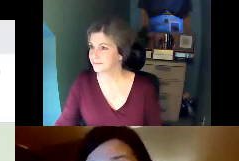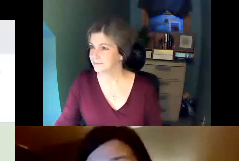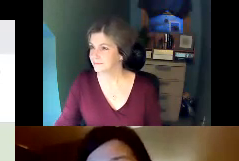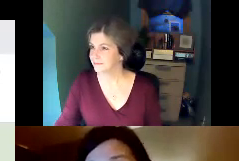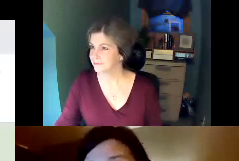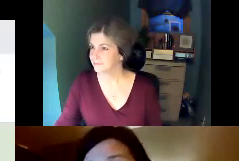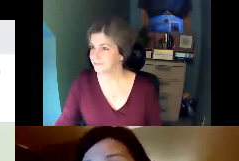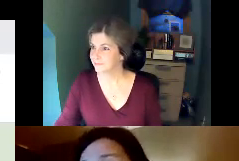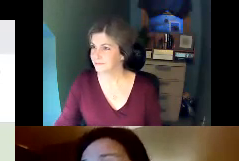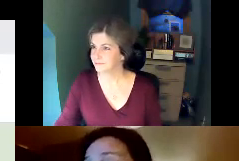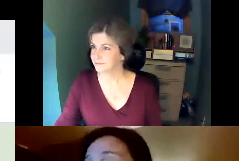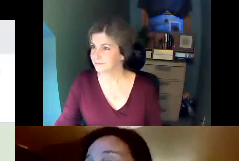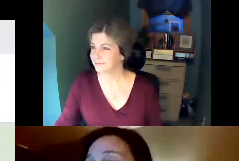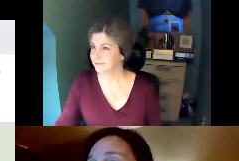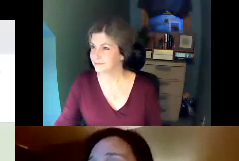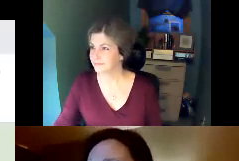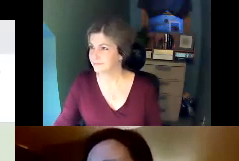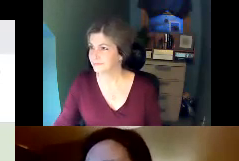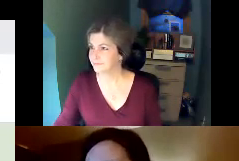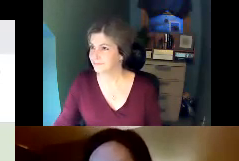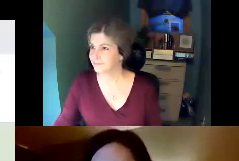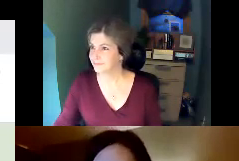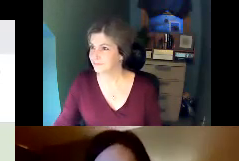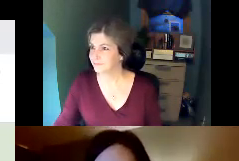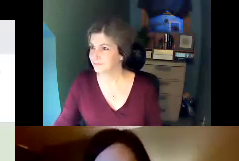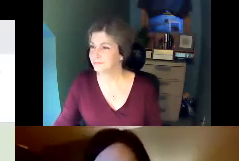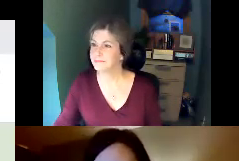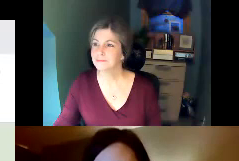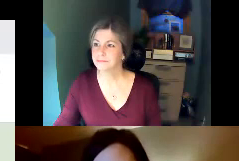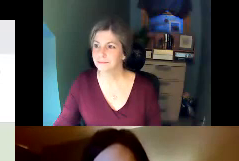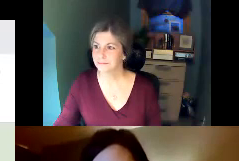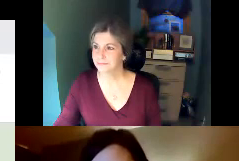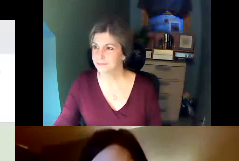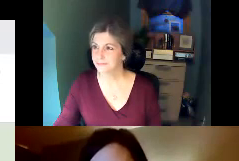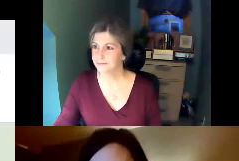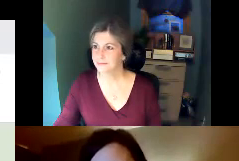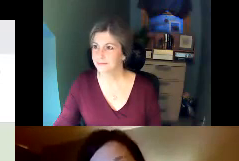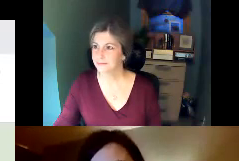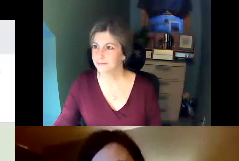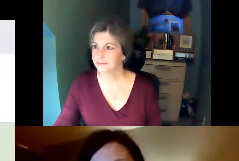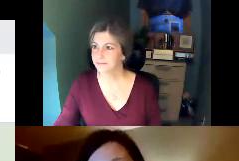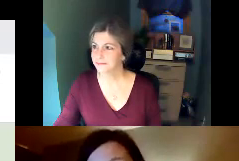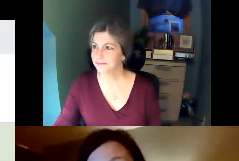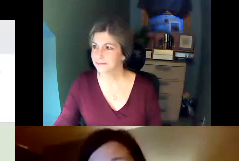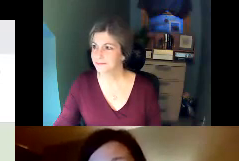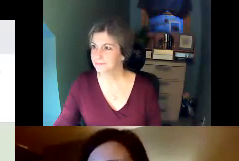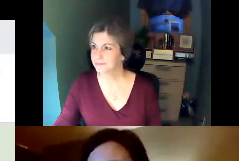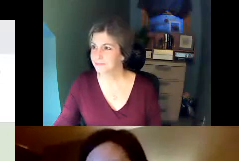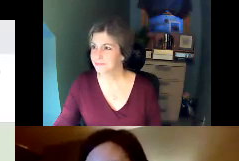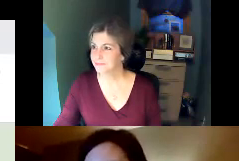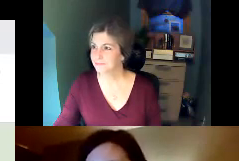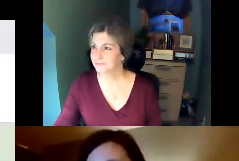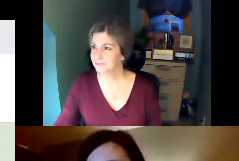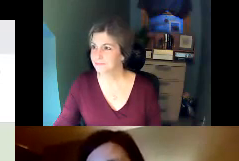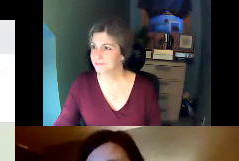Another thing that we found out that was important too is when you're filling out the FAFSA, your student puts in their email